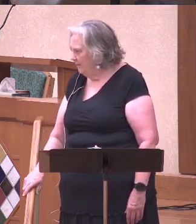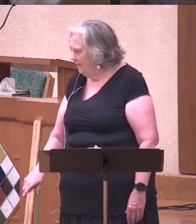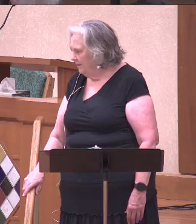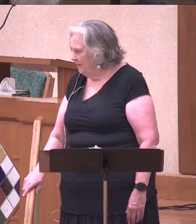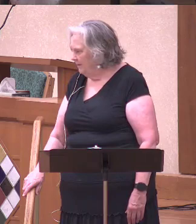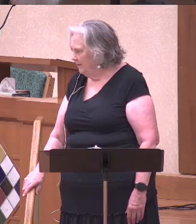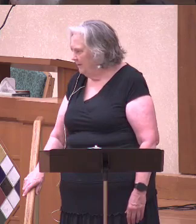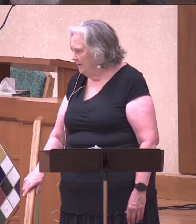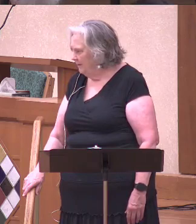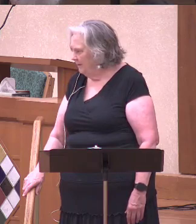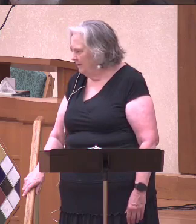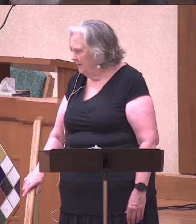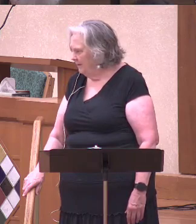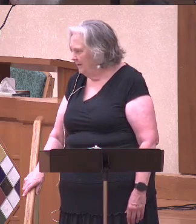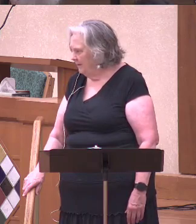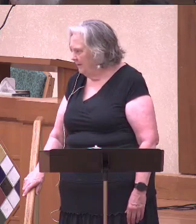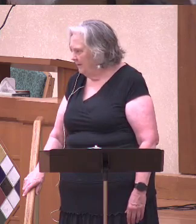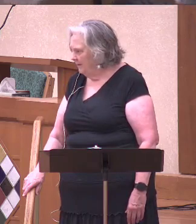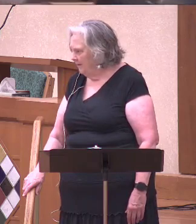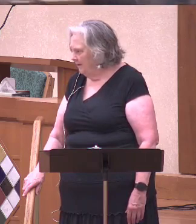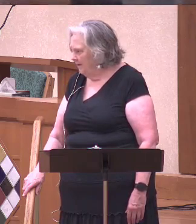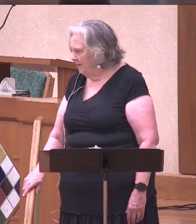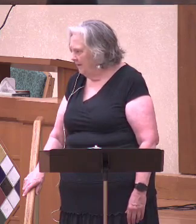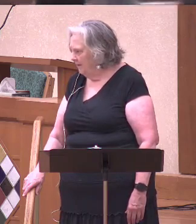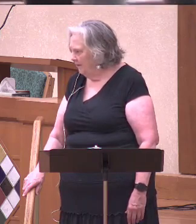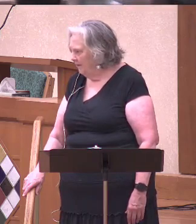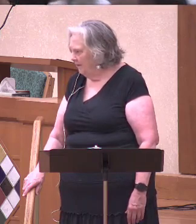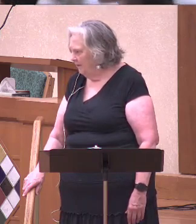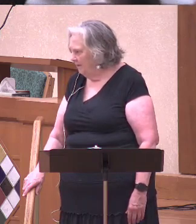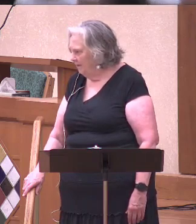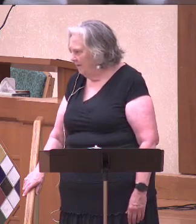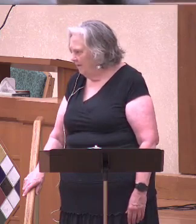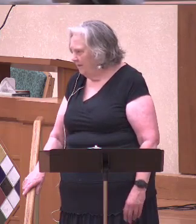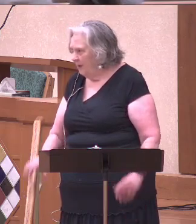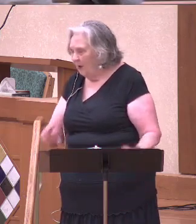so let's see how everyone does. Ready, set, go.